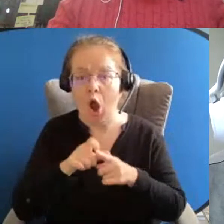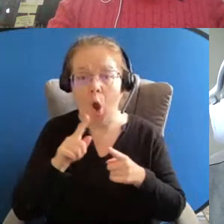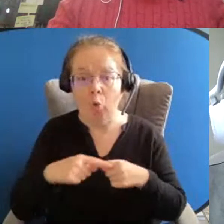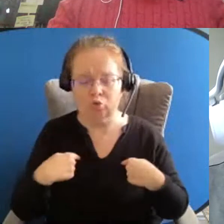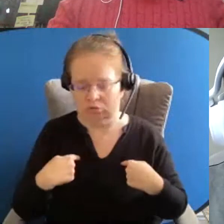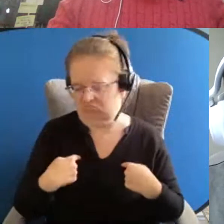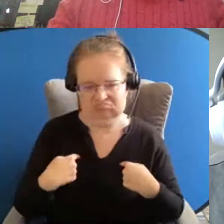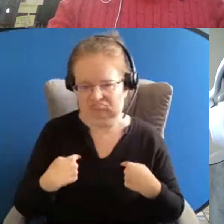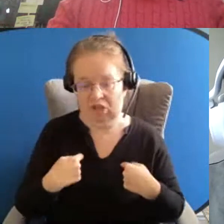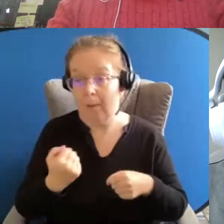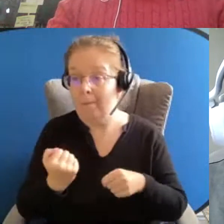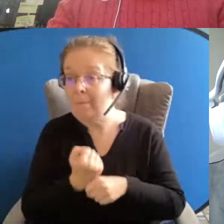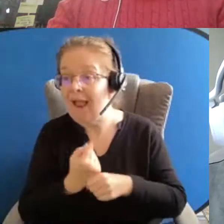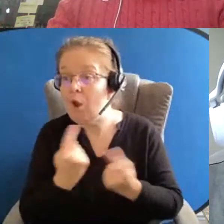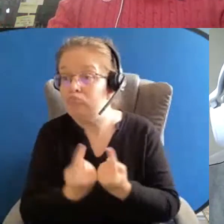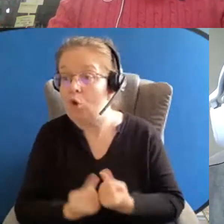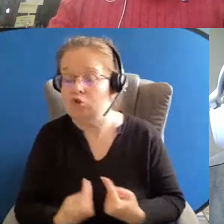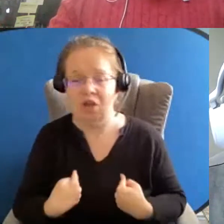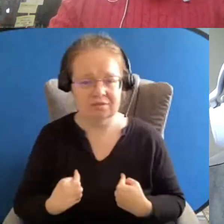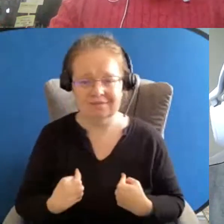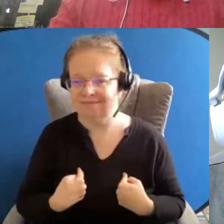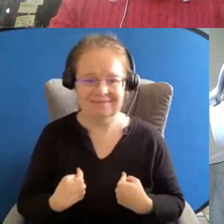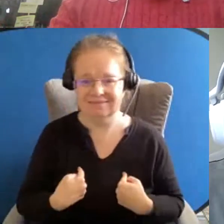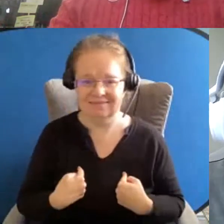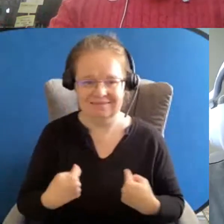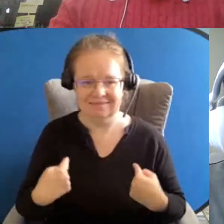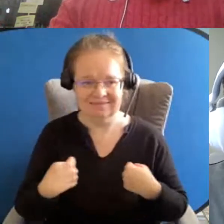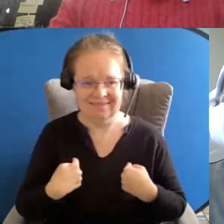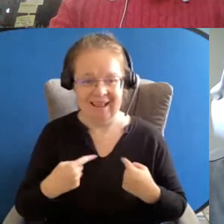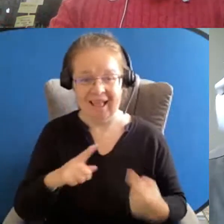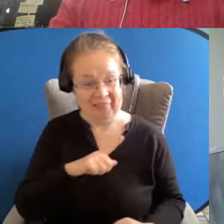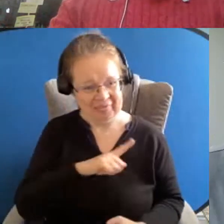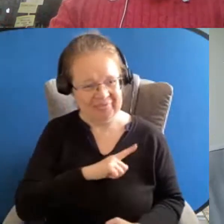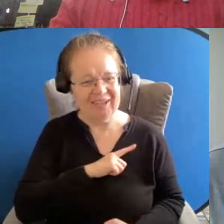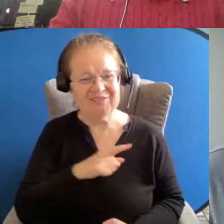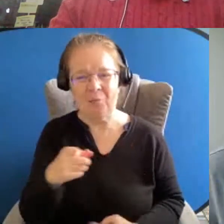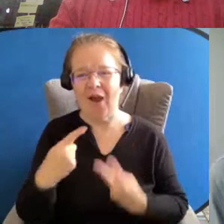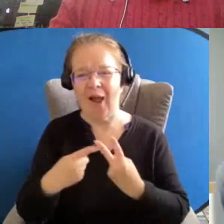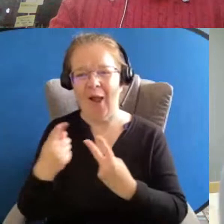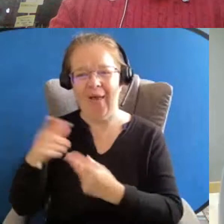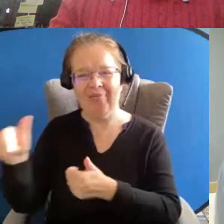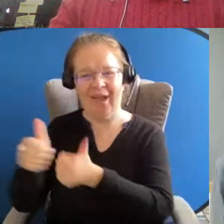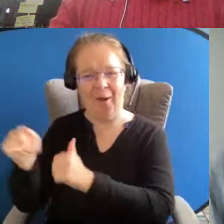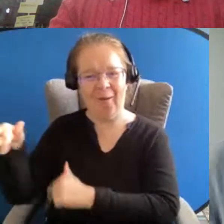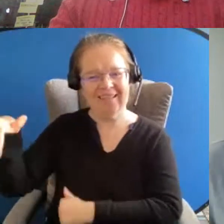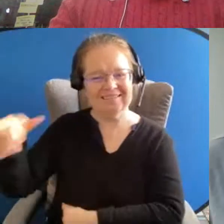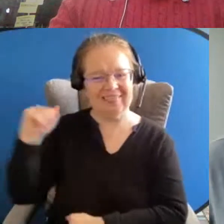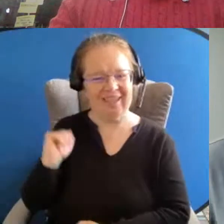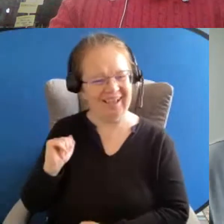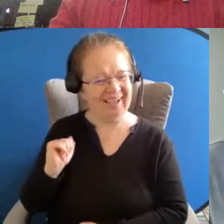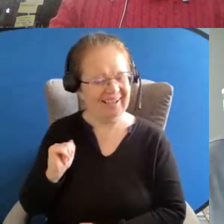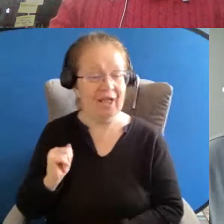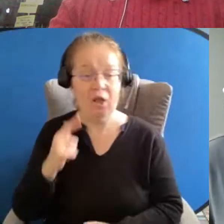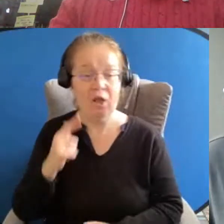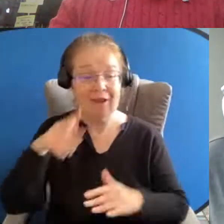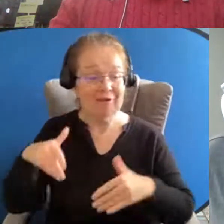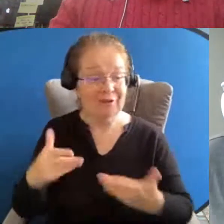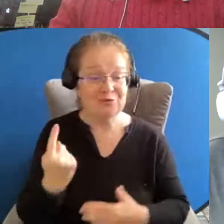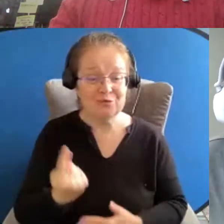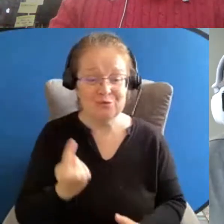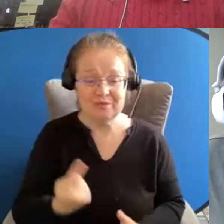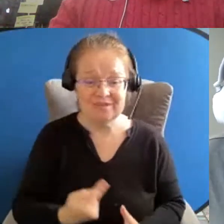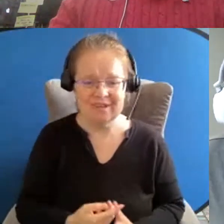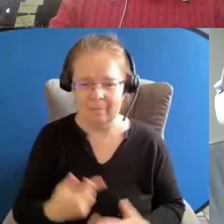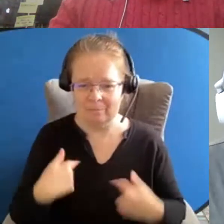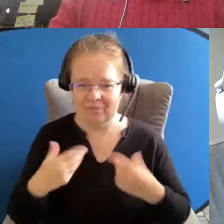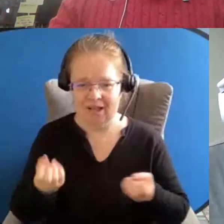products, and that's why Jeremy's here. So hi, Jeremy. Hey, Hector. Introduce yourself. Yeah,